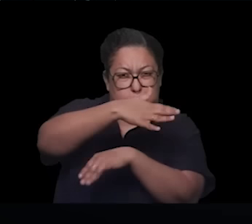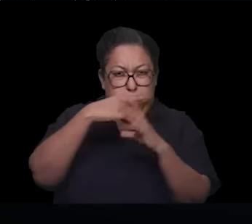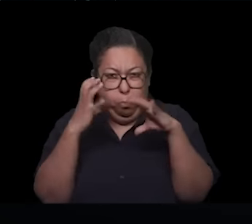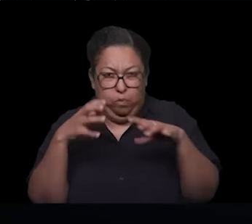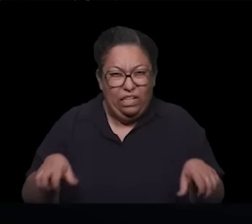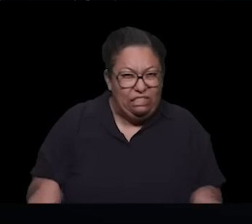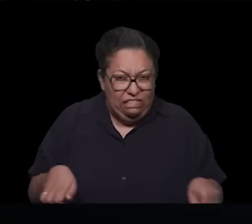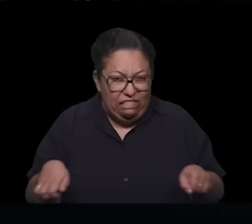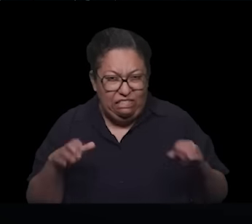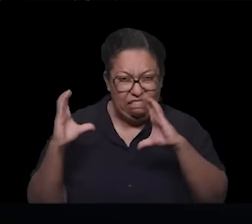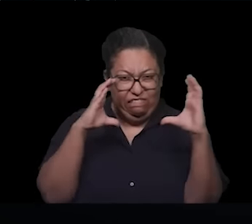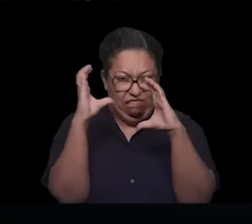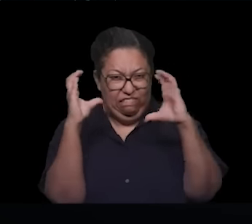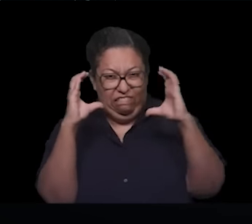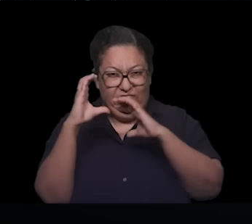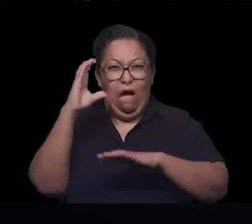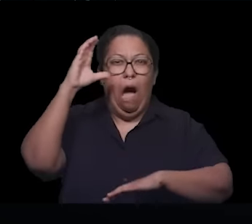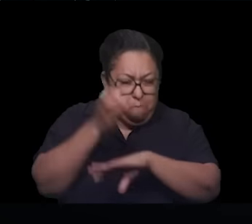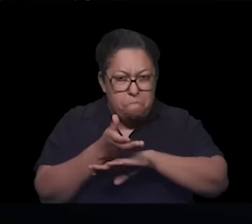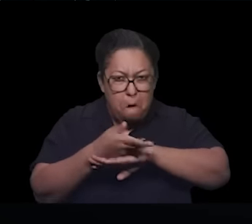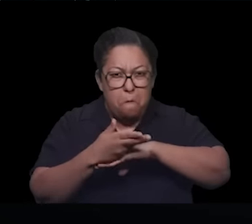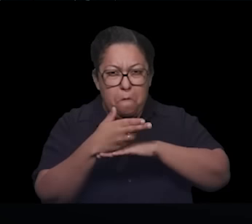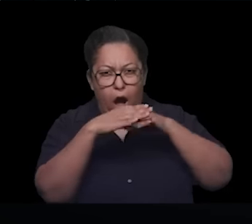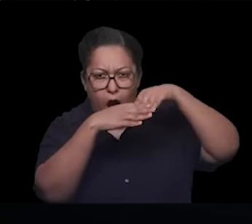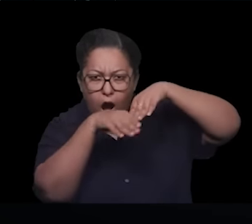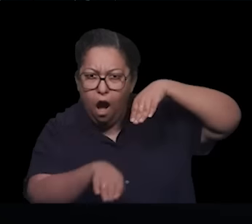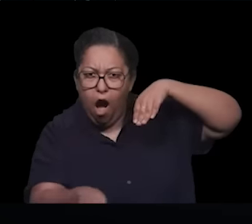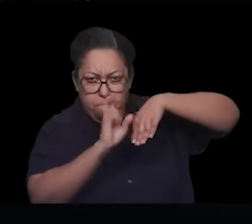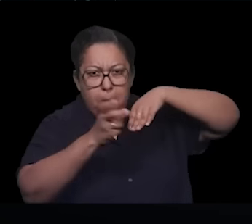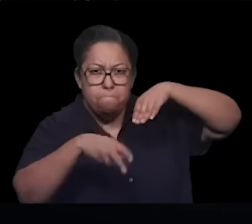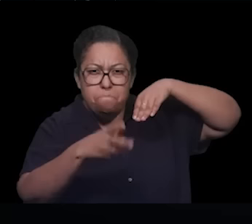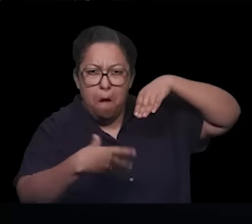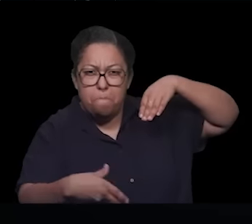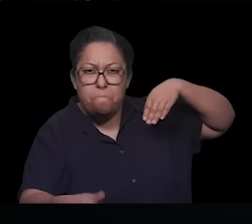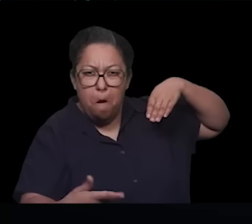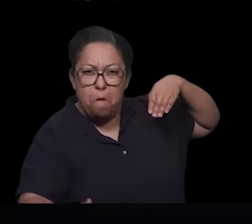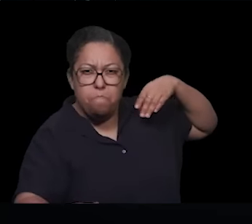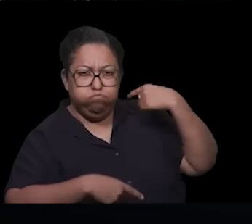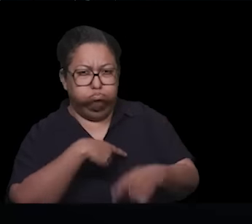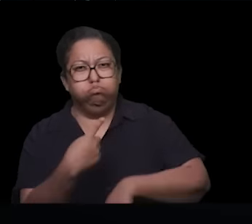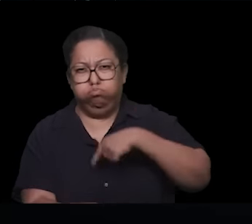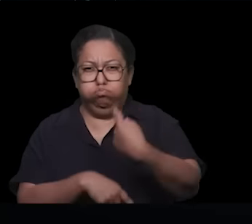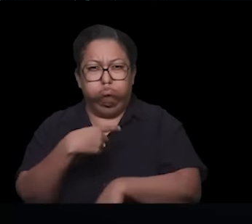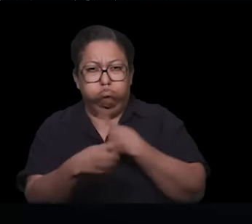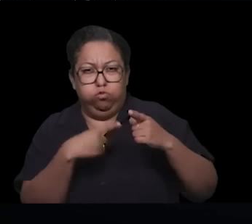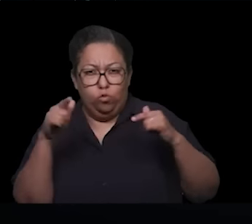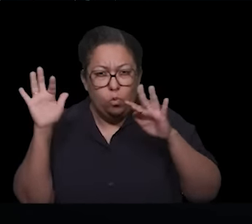whips through the cabin. The front of the plane hits the ground and slides down a snowy slope.